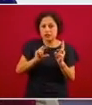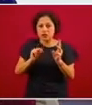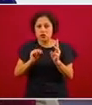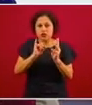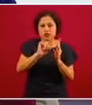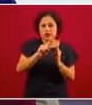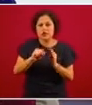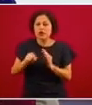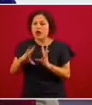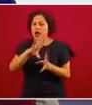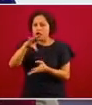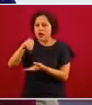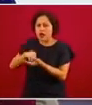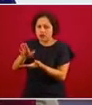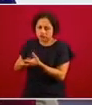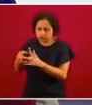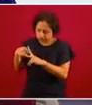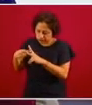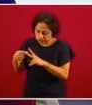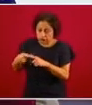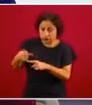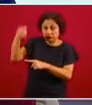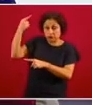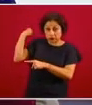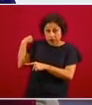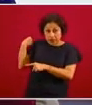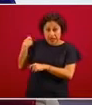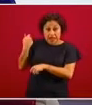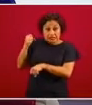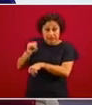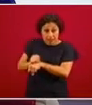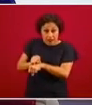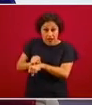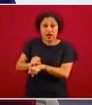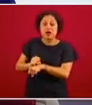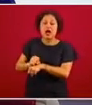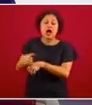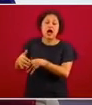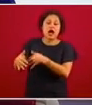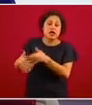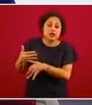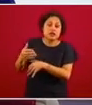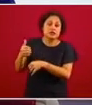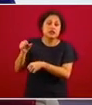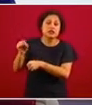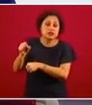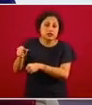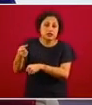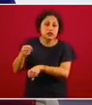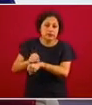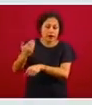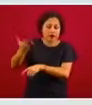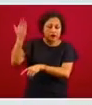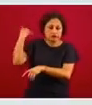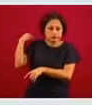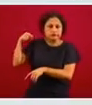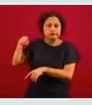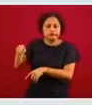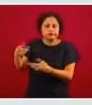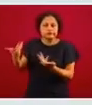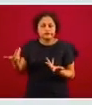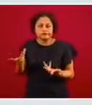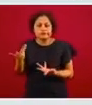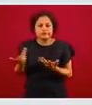get the positive results. So if we had some samples that were being processed when we presented the